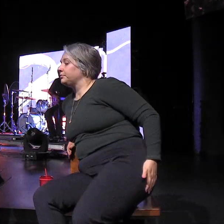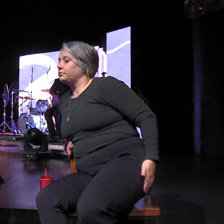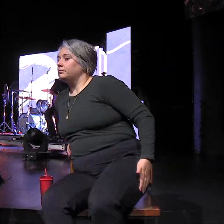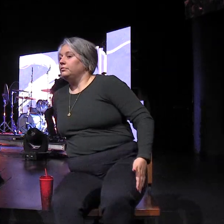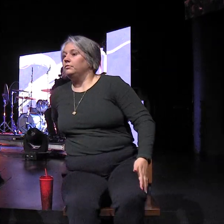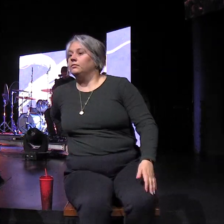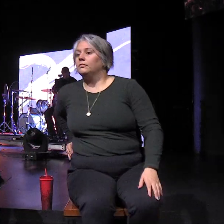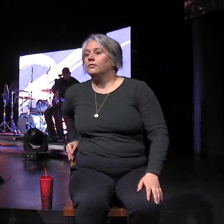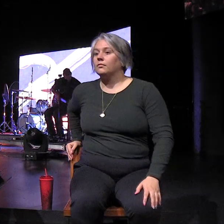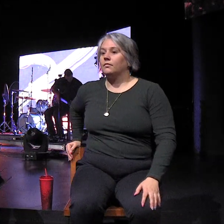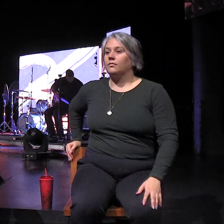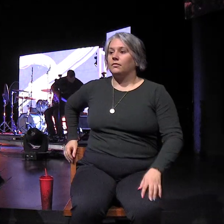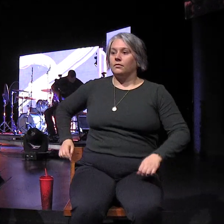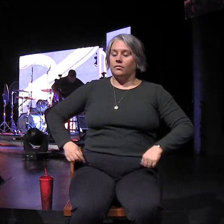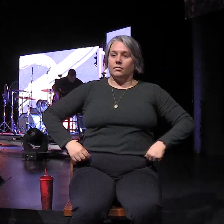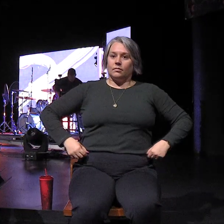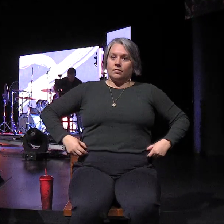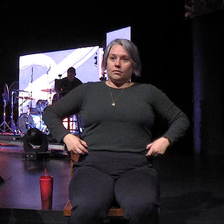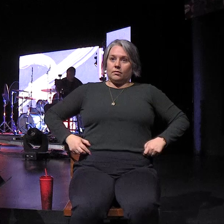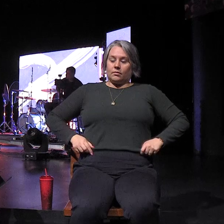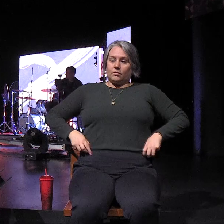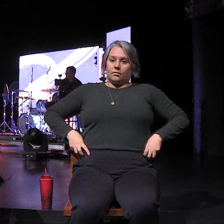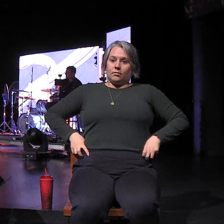Did want to take a little bit of time to pray for